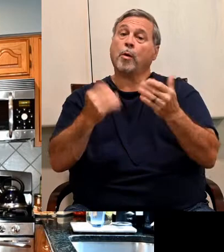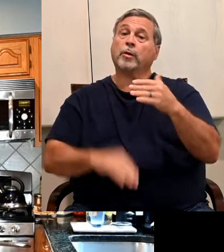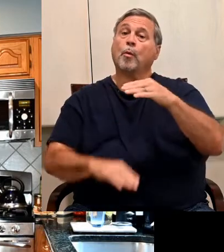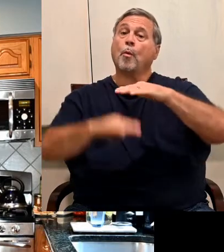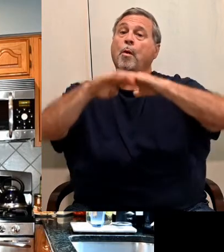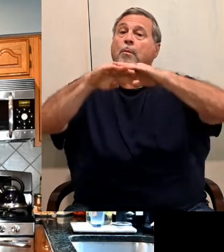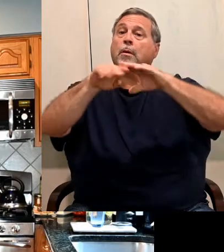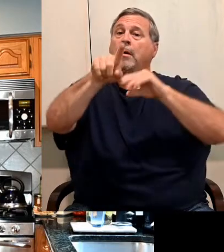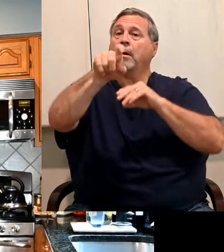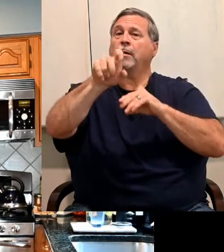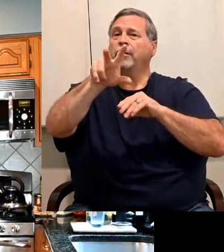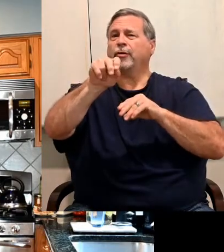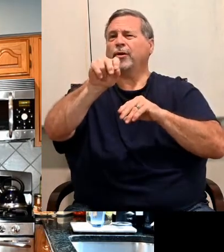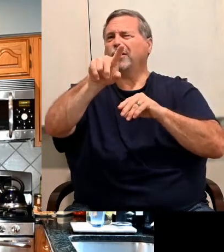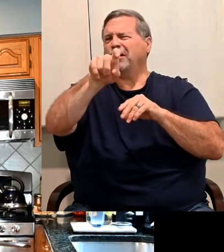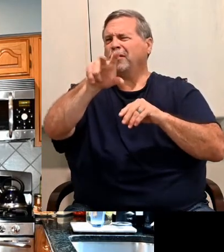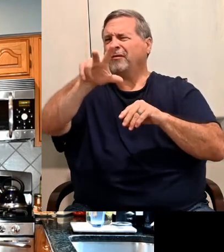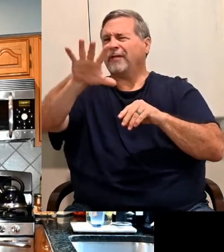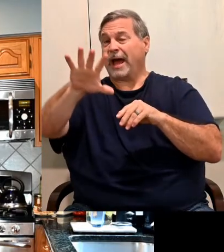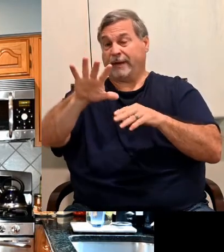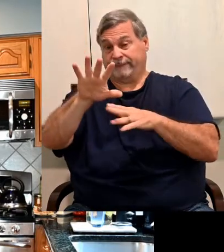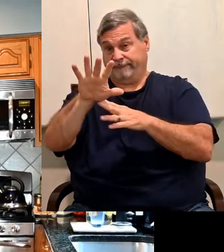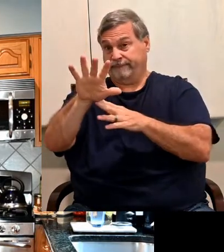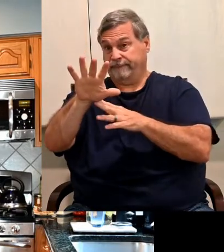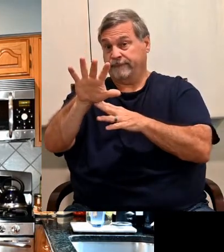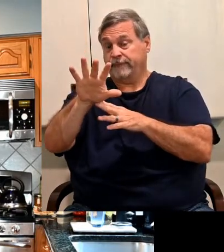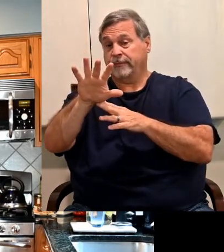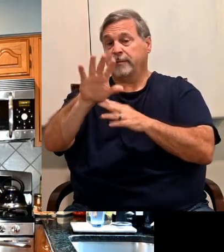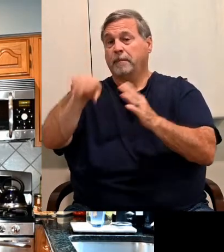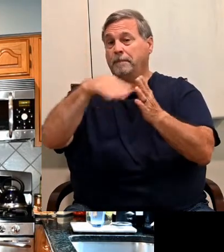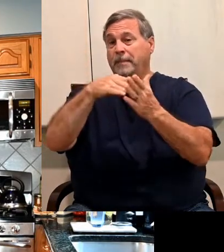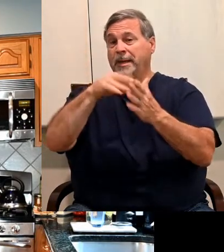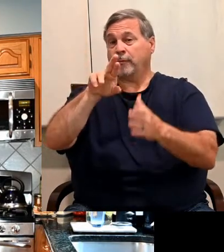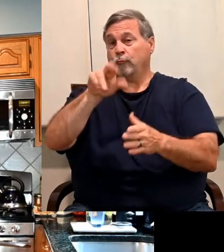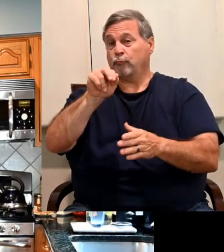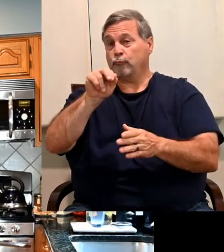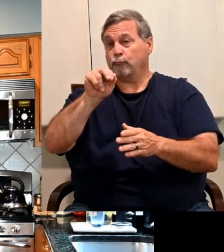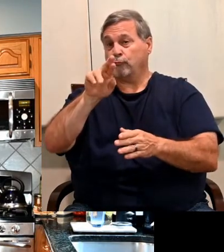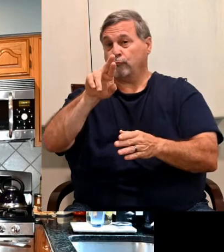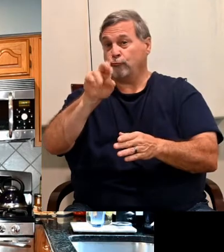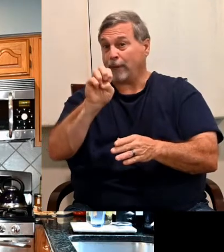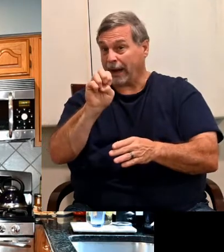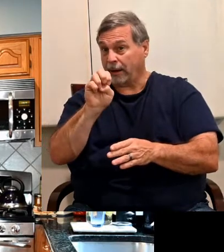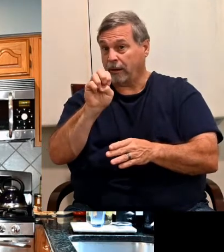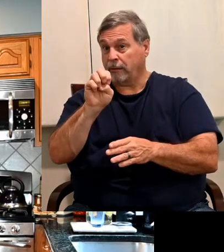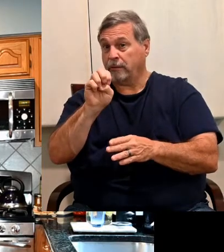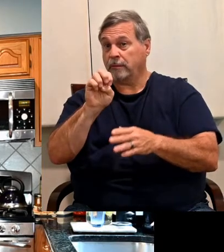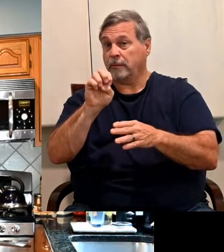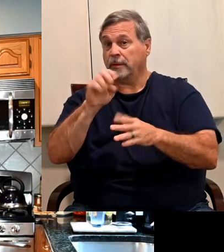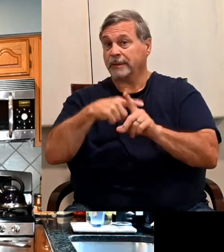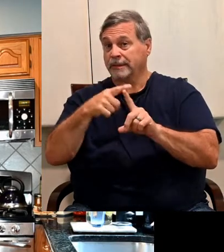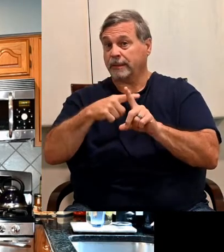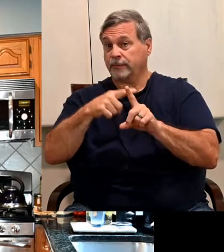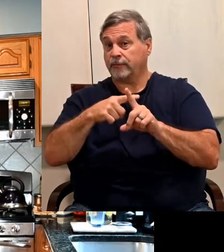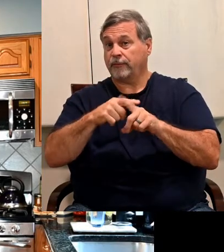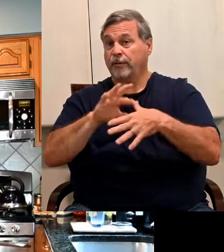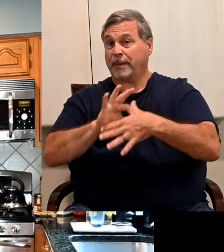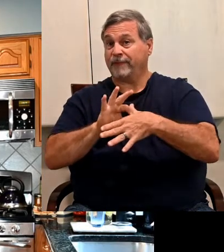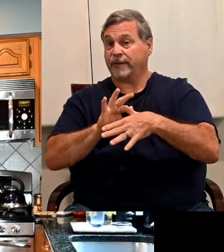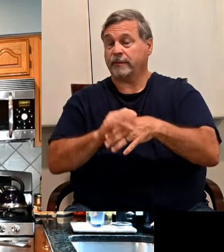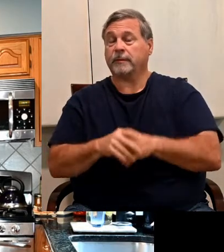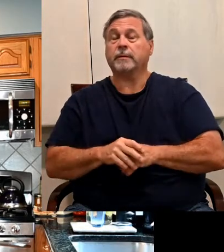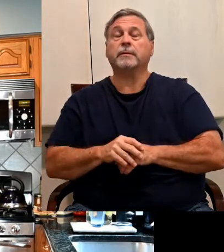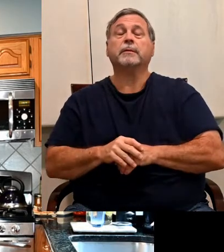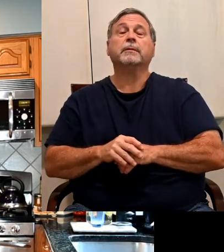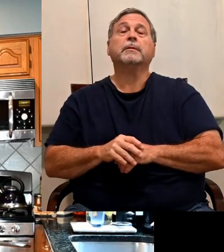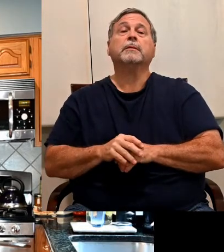less. We wanted this to get up to at least 130, 135 of that medium rare type of